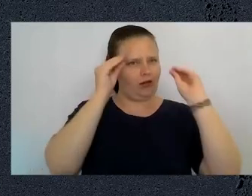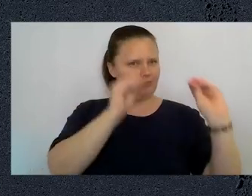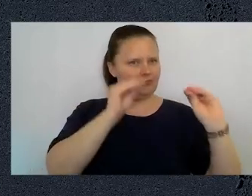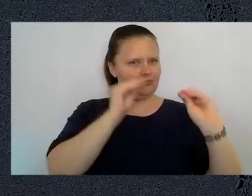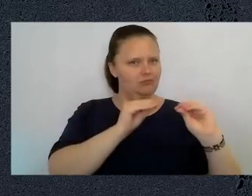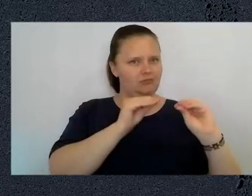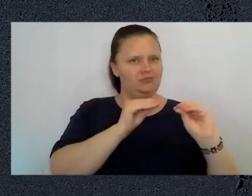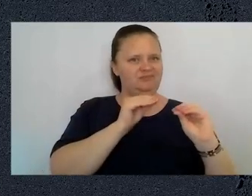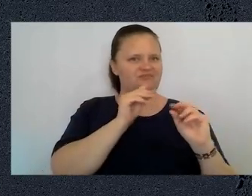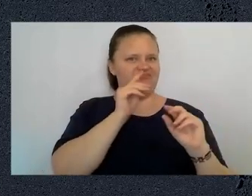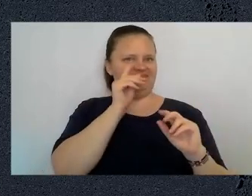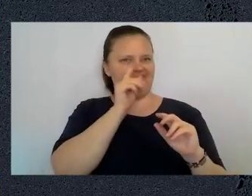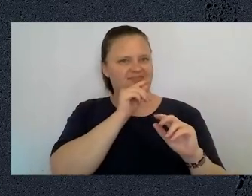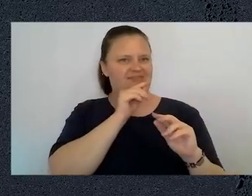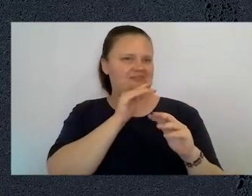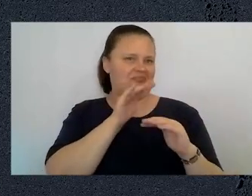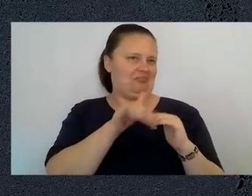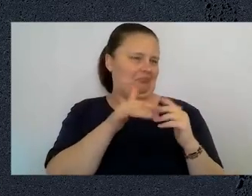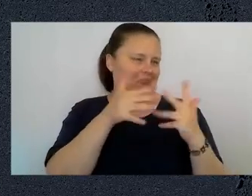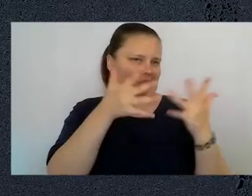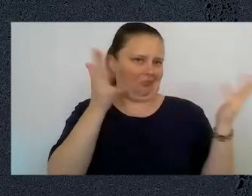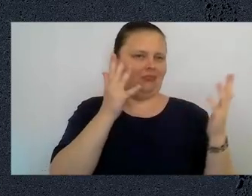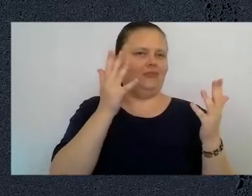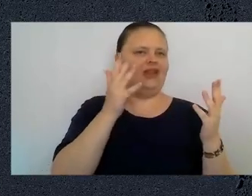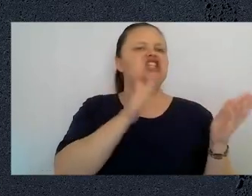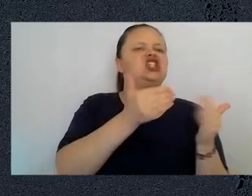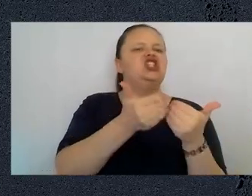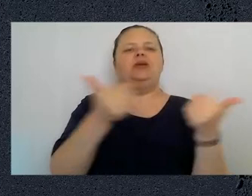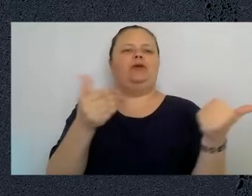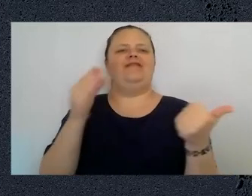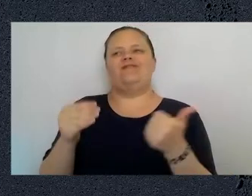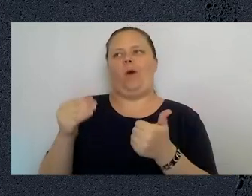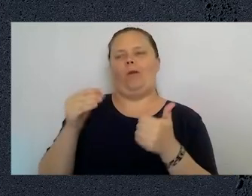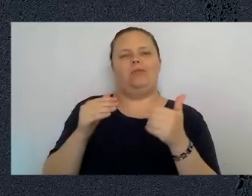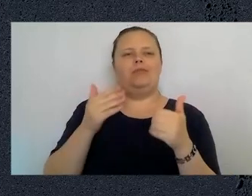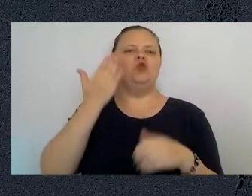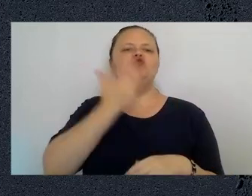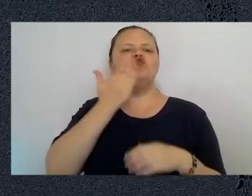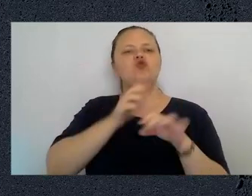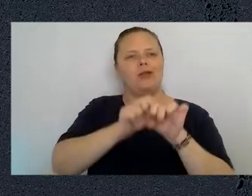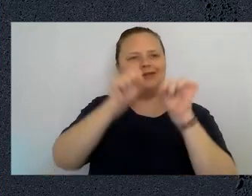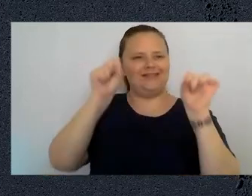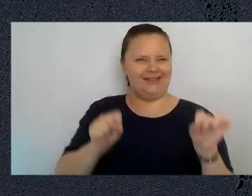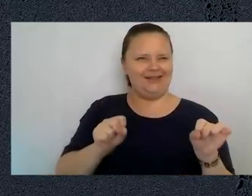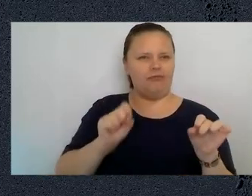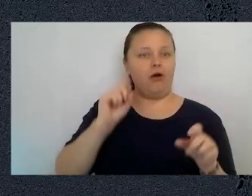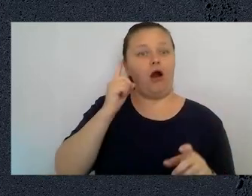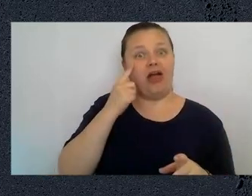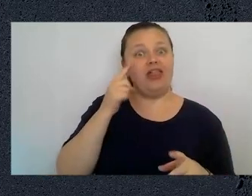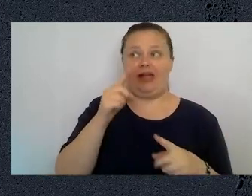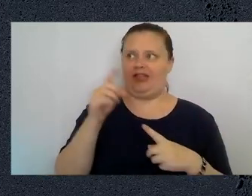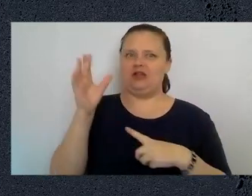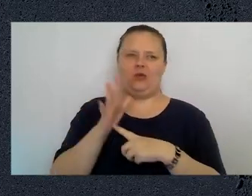creeks, could be along, you know, outside the education system. I believe that's something that needs to be viewed